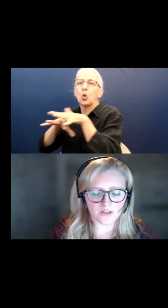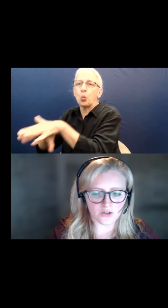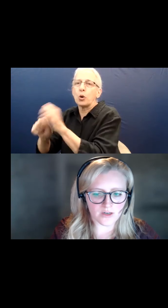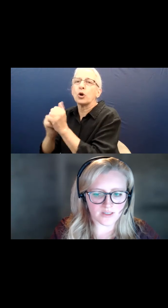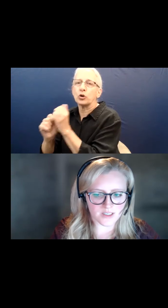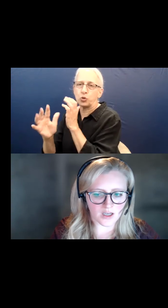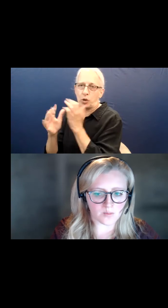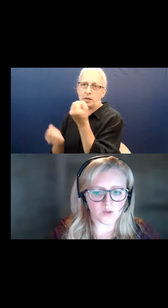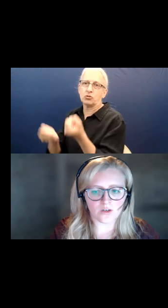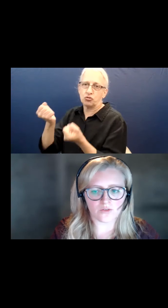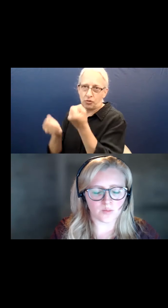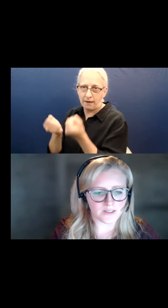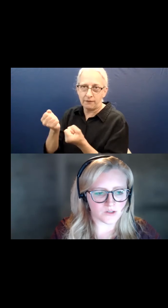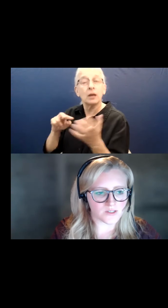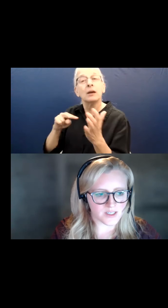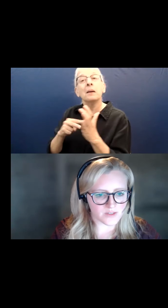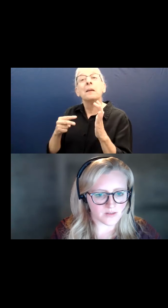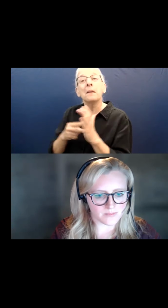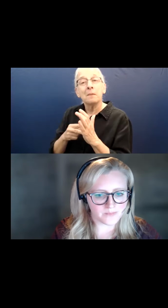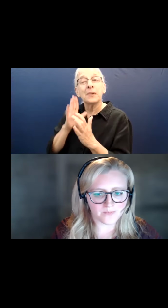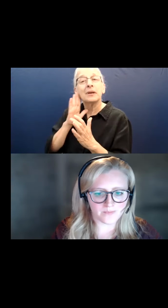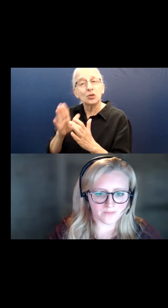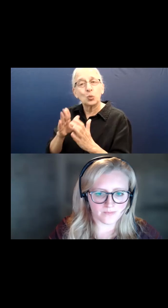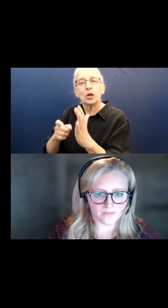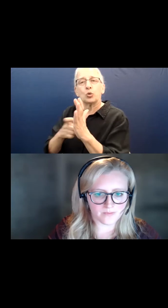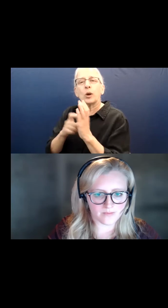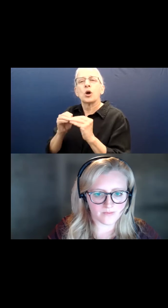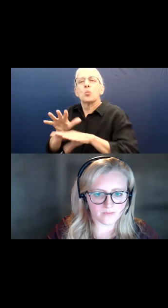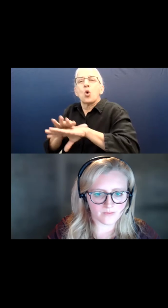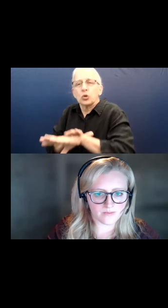speeds during this time for bicycle safety.